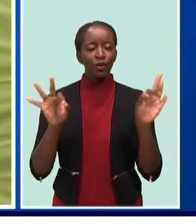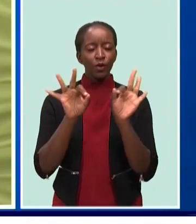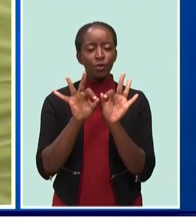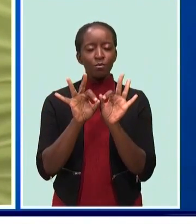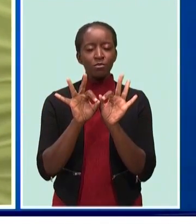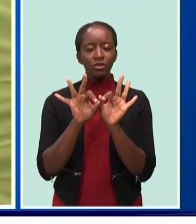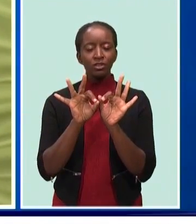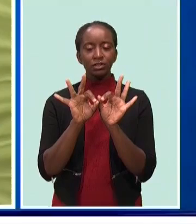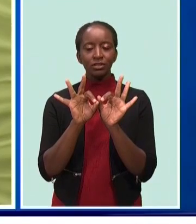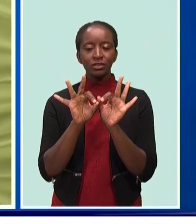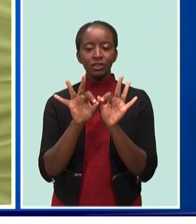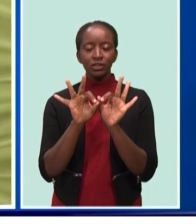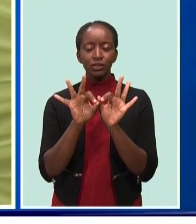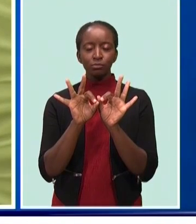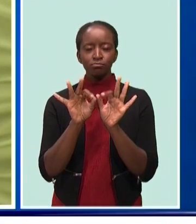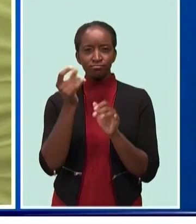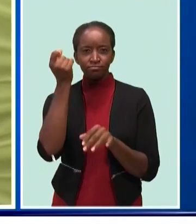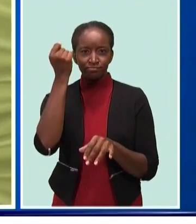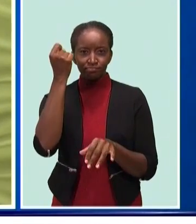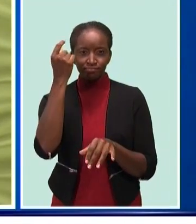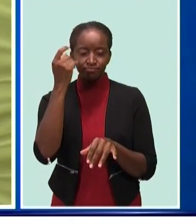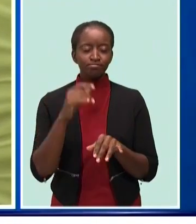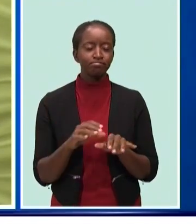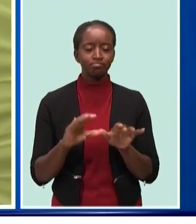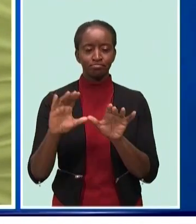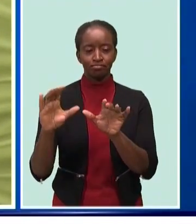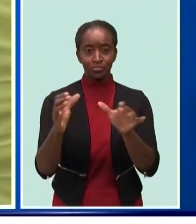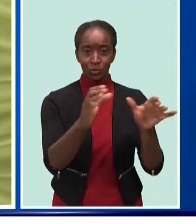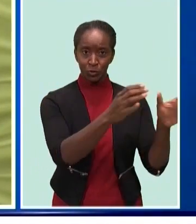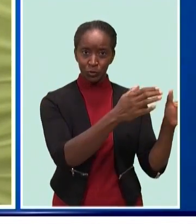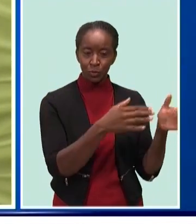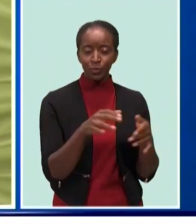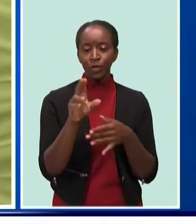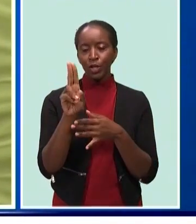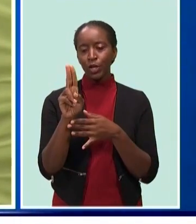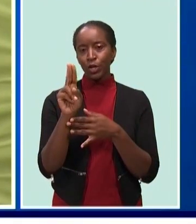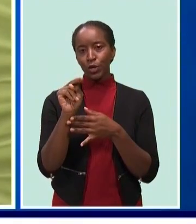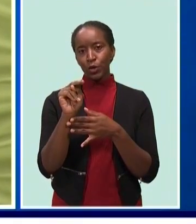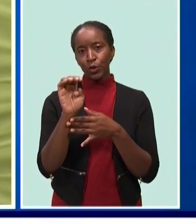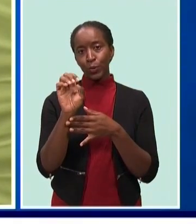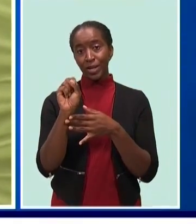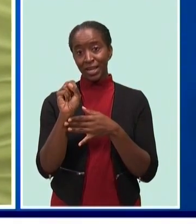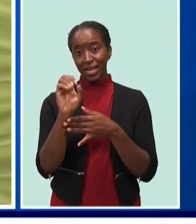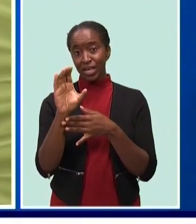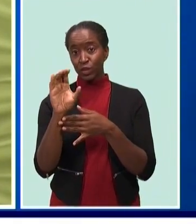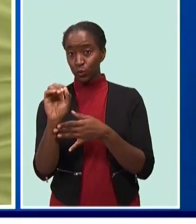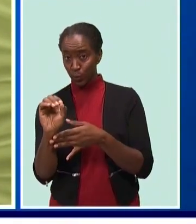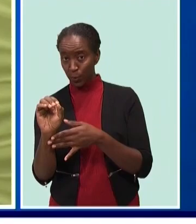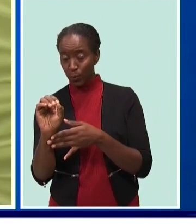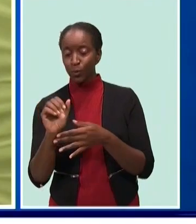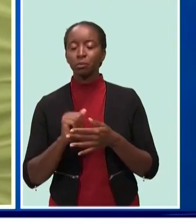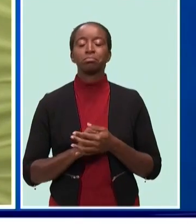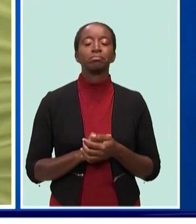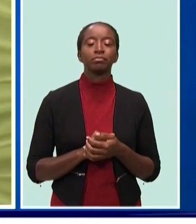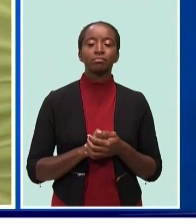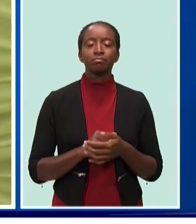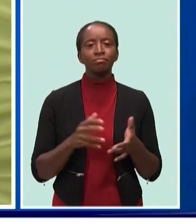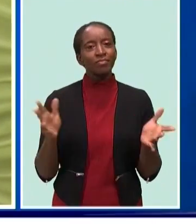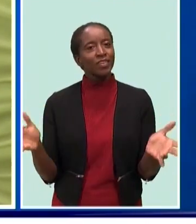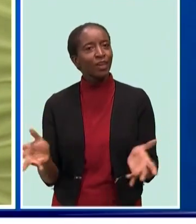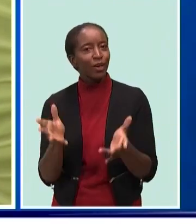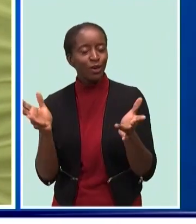organizations like UNESCO and the Organization of American States have long recommended culture as a means to the